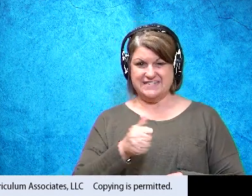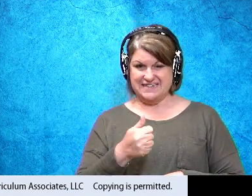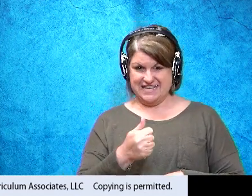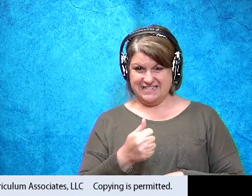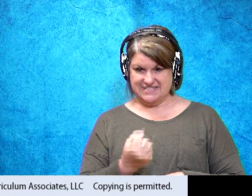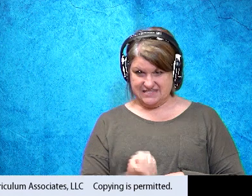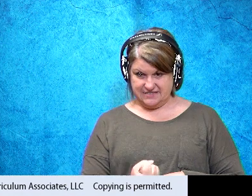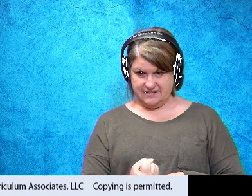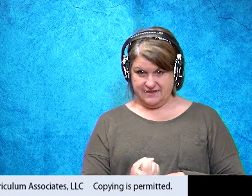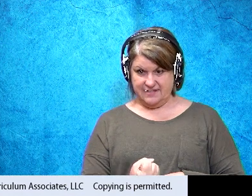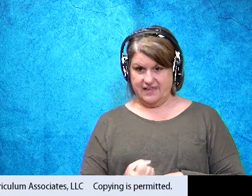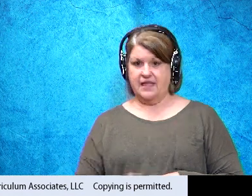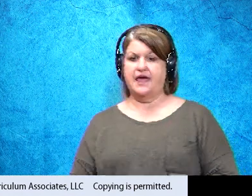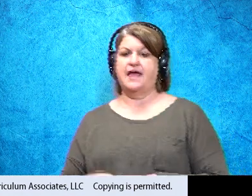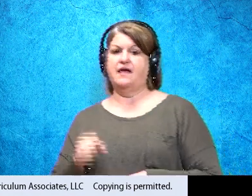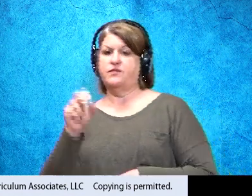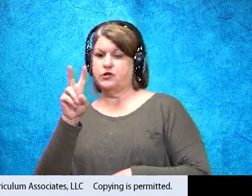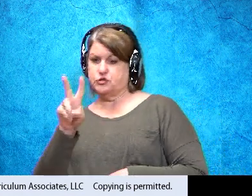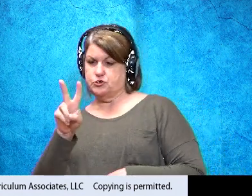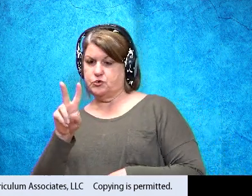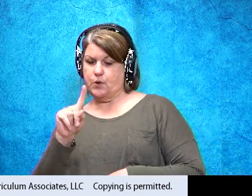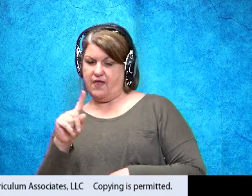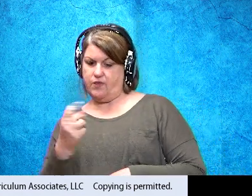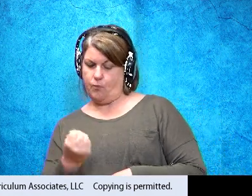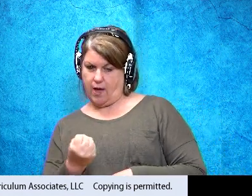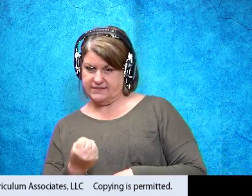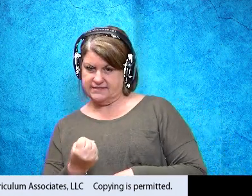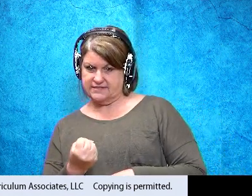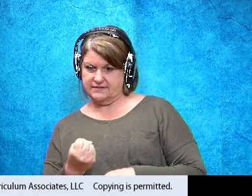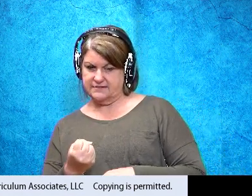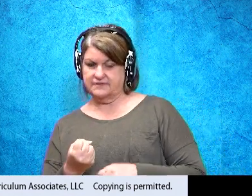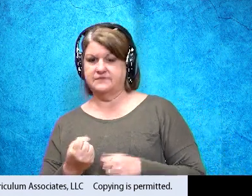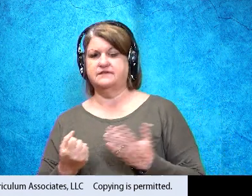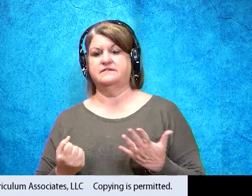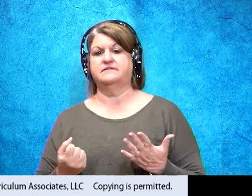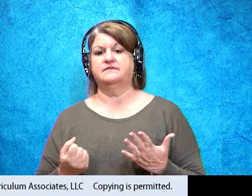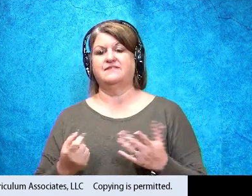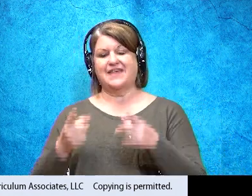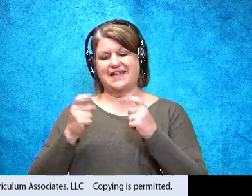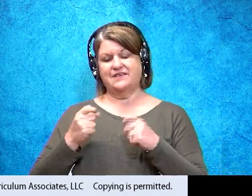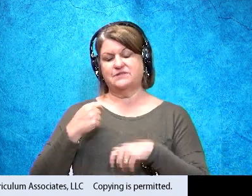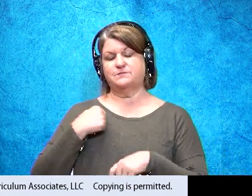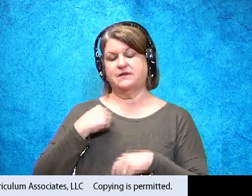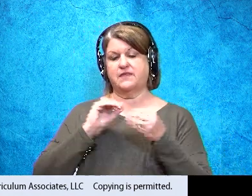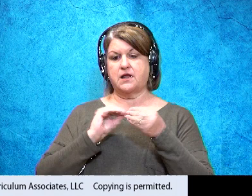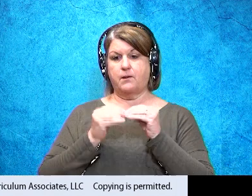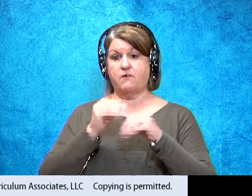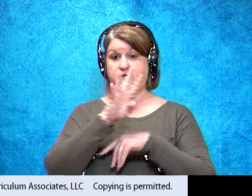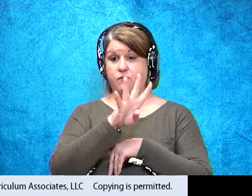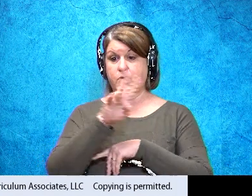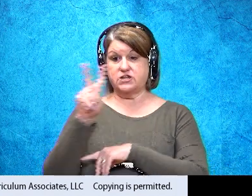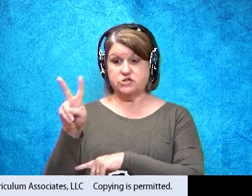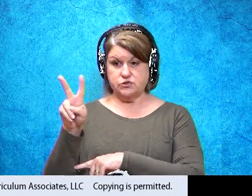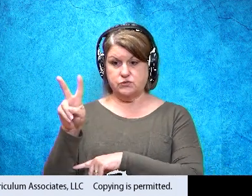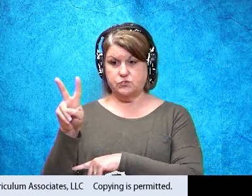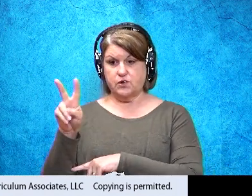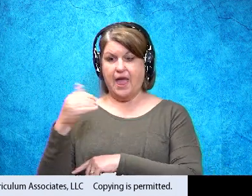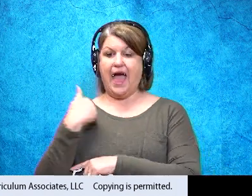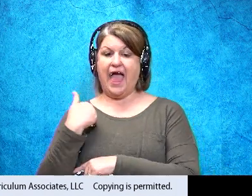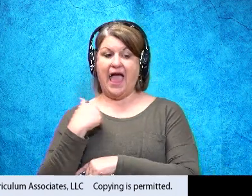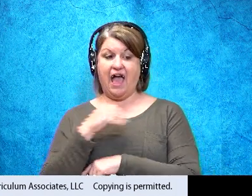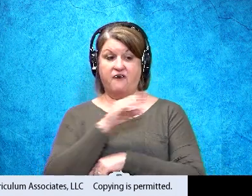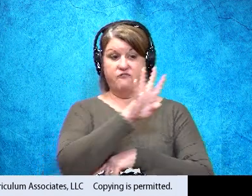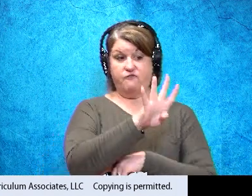2 ones. That gives me the number 42. I have 4 tens